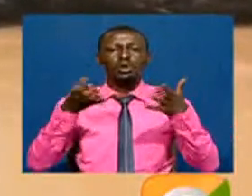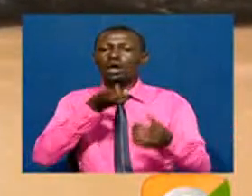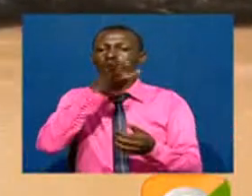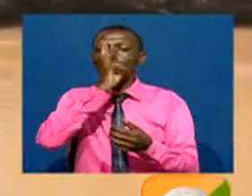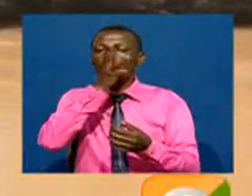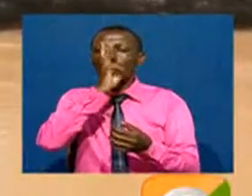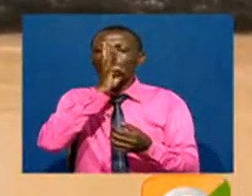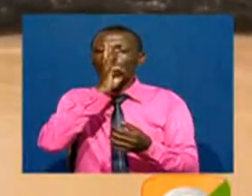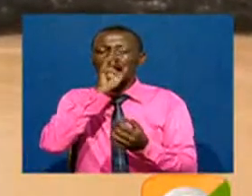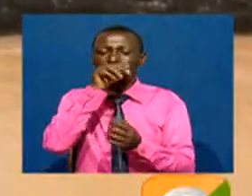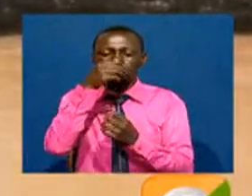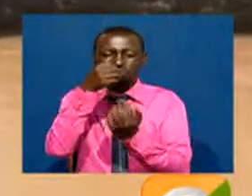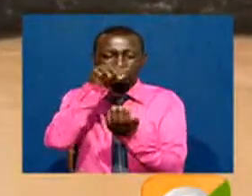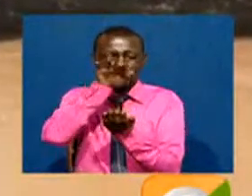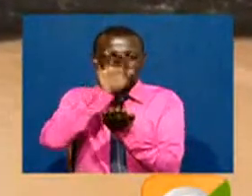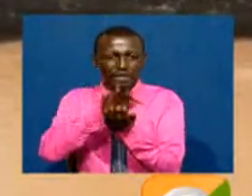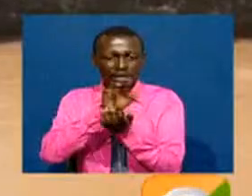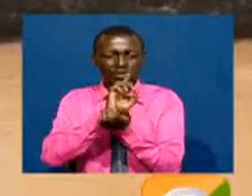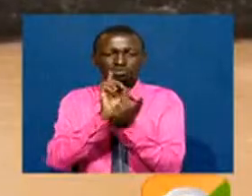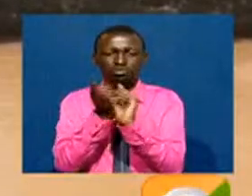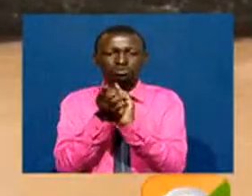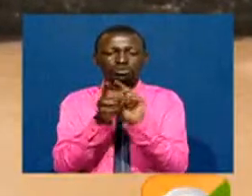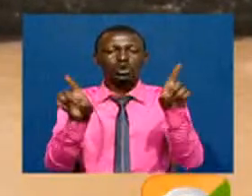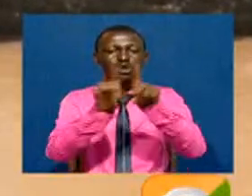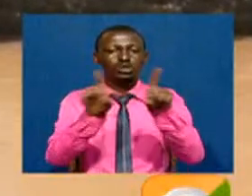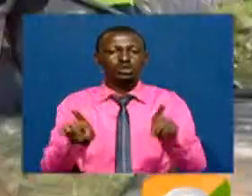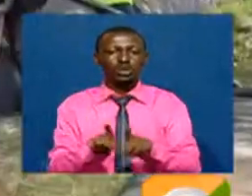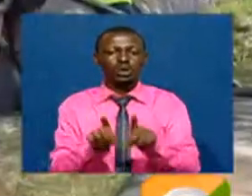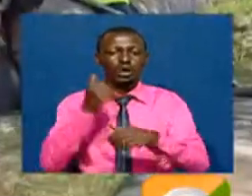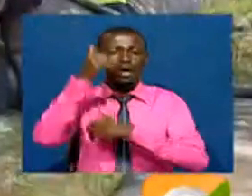prevent residents from suffering the devastating effects of the